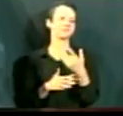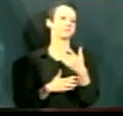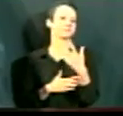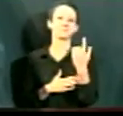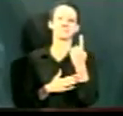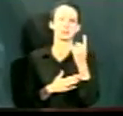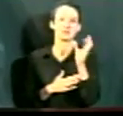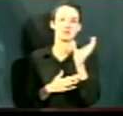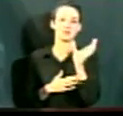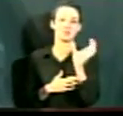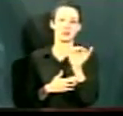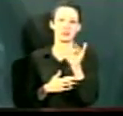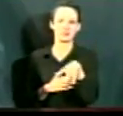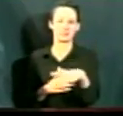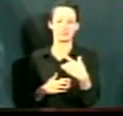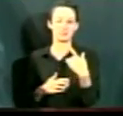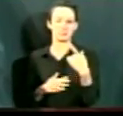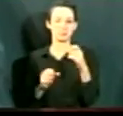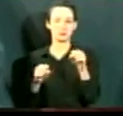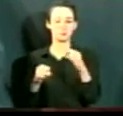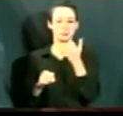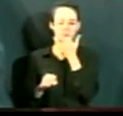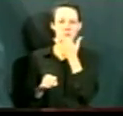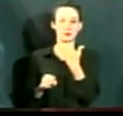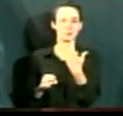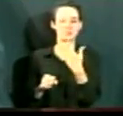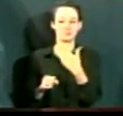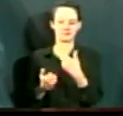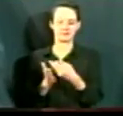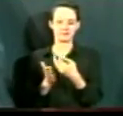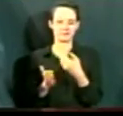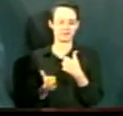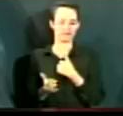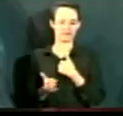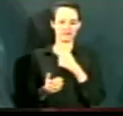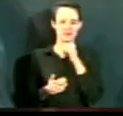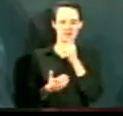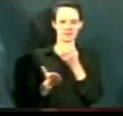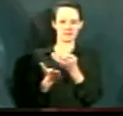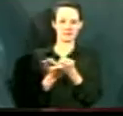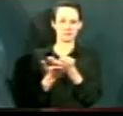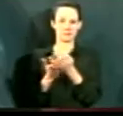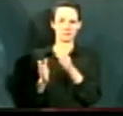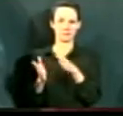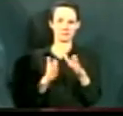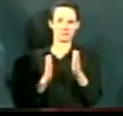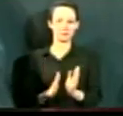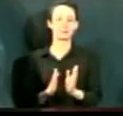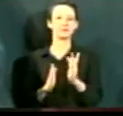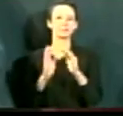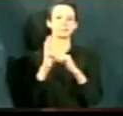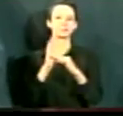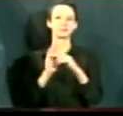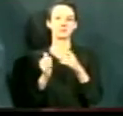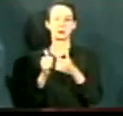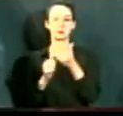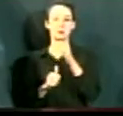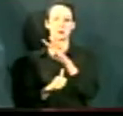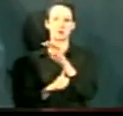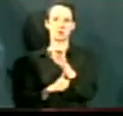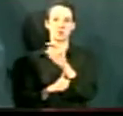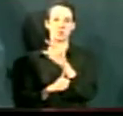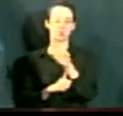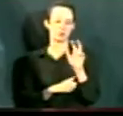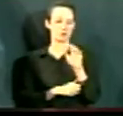off, so I'm not a financial planner or anything like that. So, but an example of most of our 403Bs will range anywhere